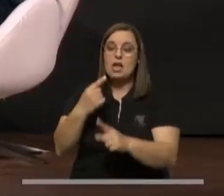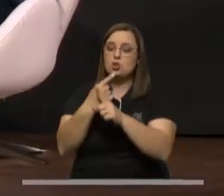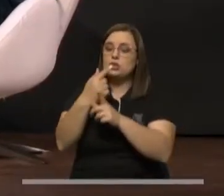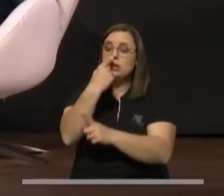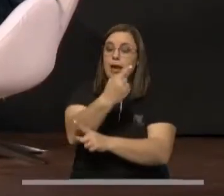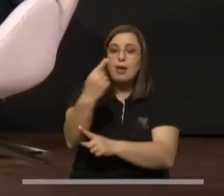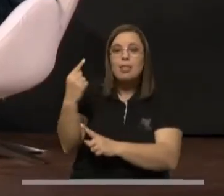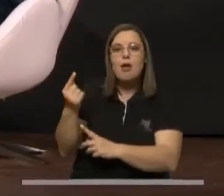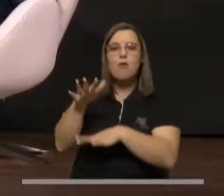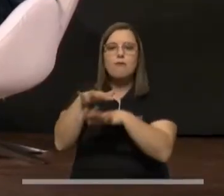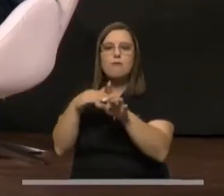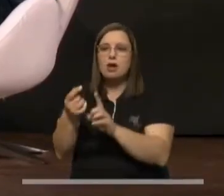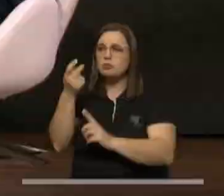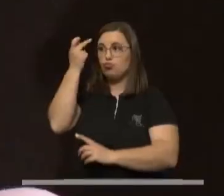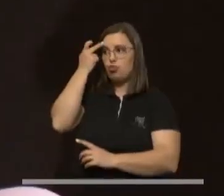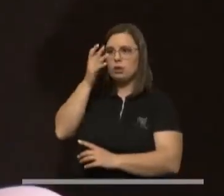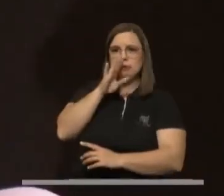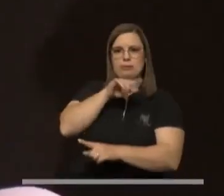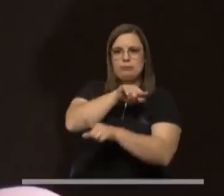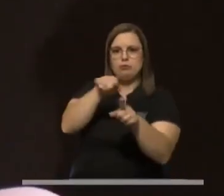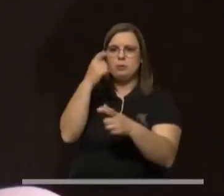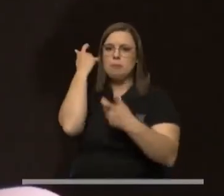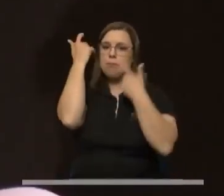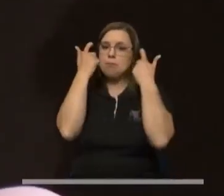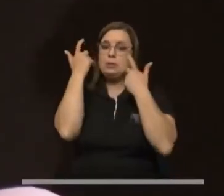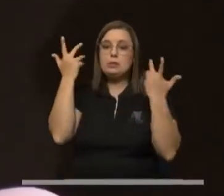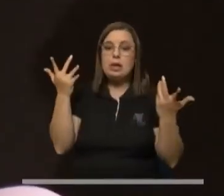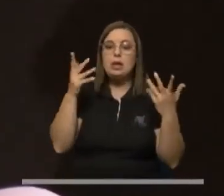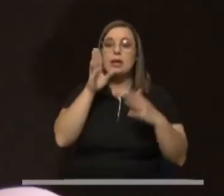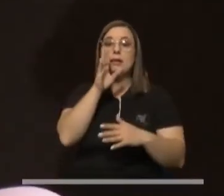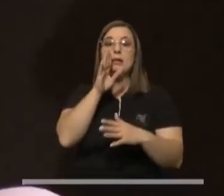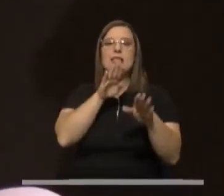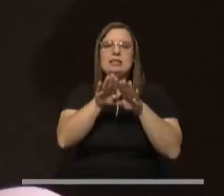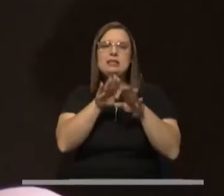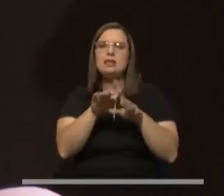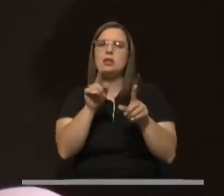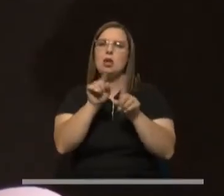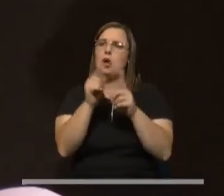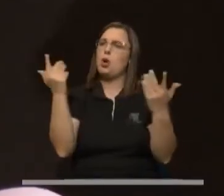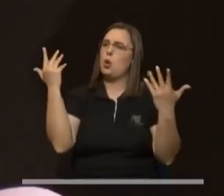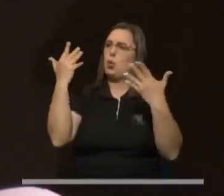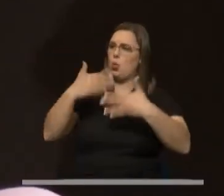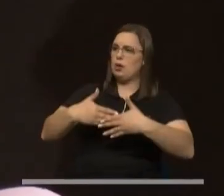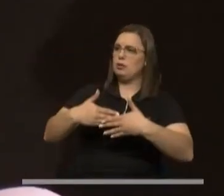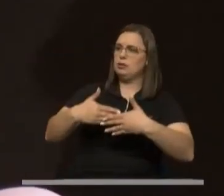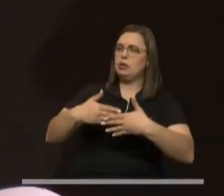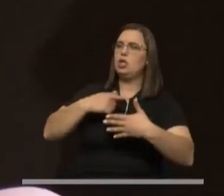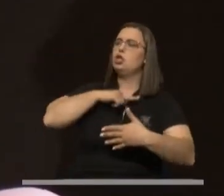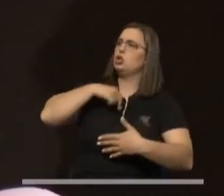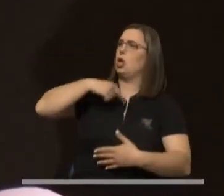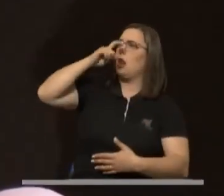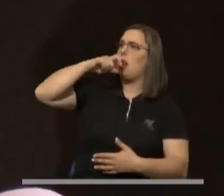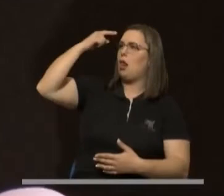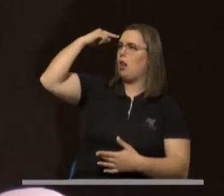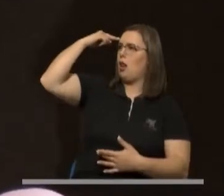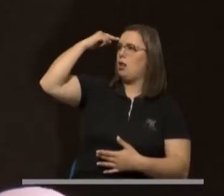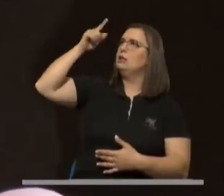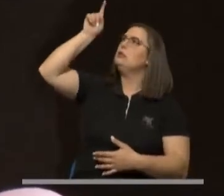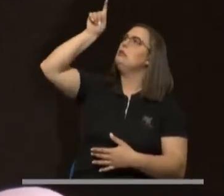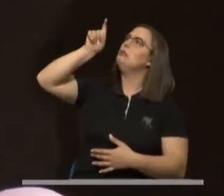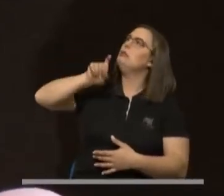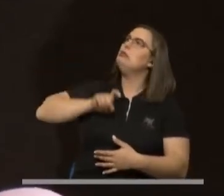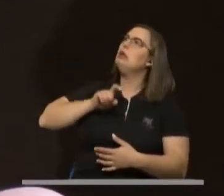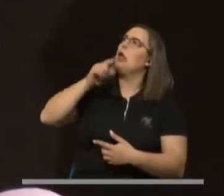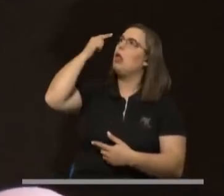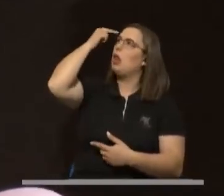human attention, that is everything that it can retain. And so that exercise of going home, and what do we